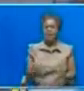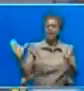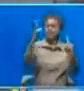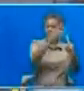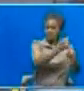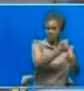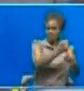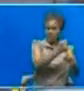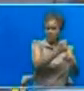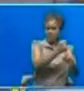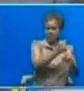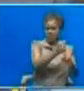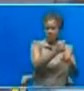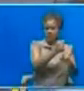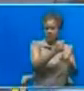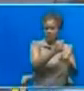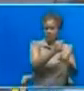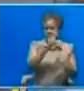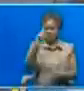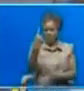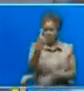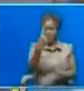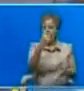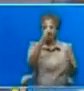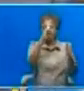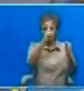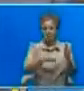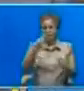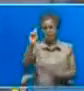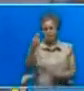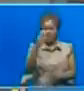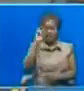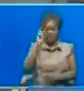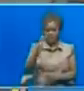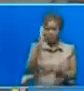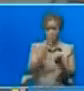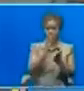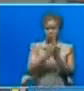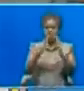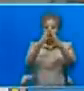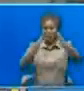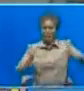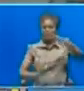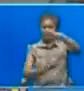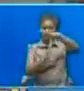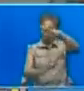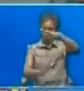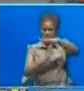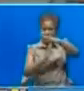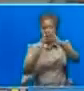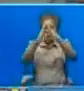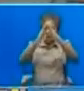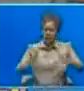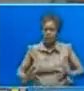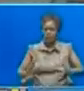achievement... If I were to summarize, well, first is I think Kenyans have seen a house of sobriety, a house